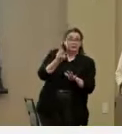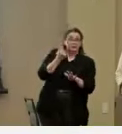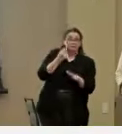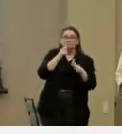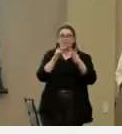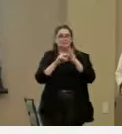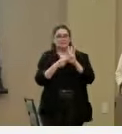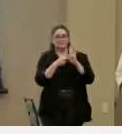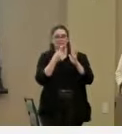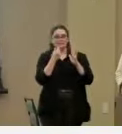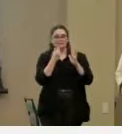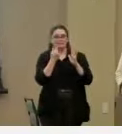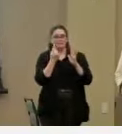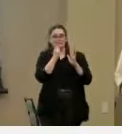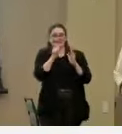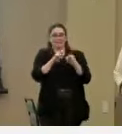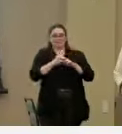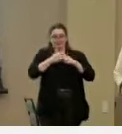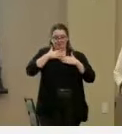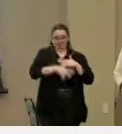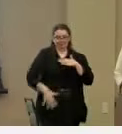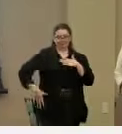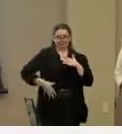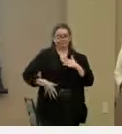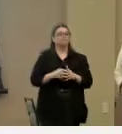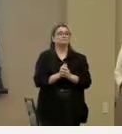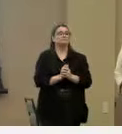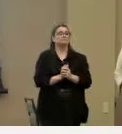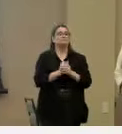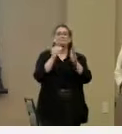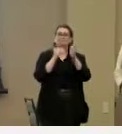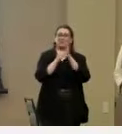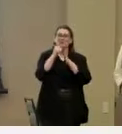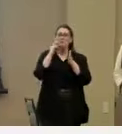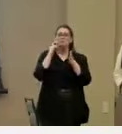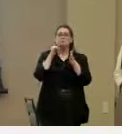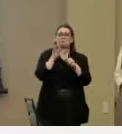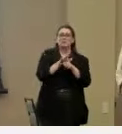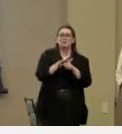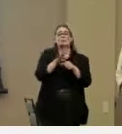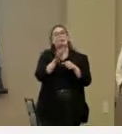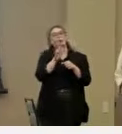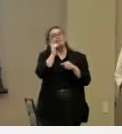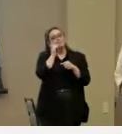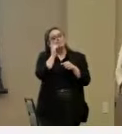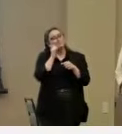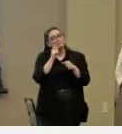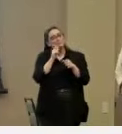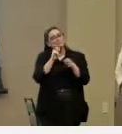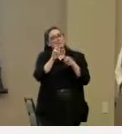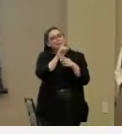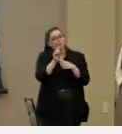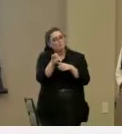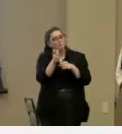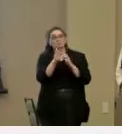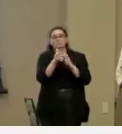doesn't mean that it's not brewing somewhere else. And then often we confirm that diagnosis with a skin biopsy. One,